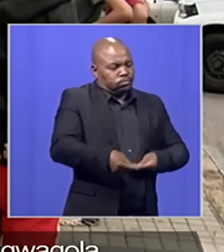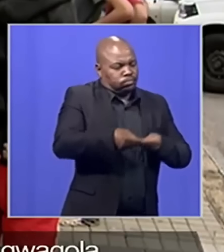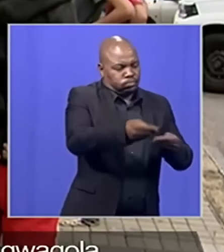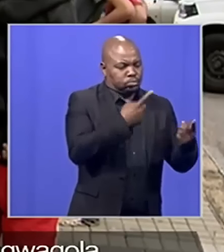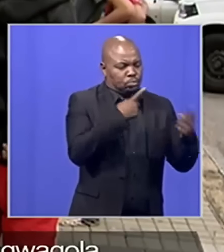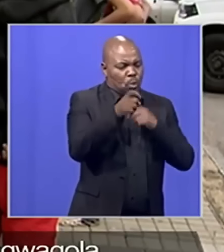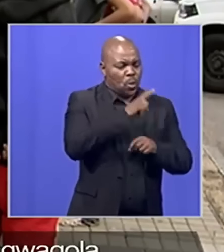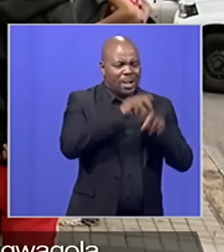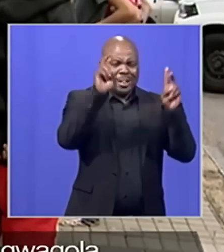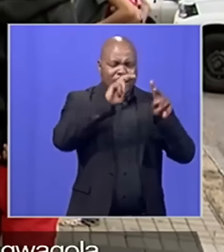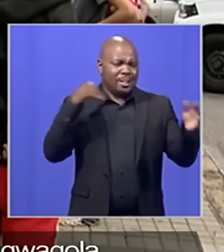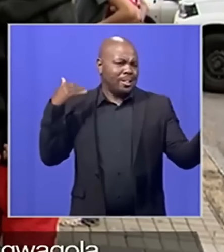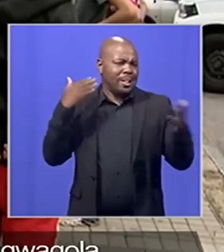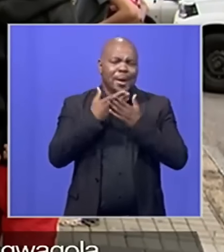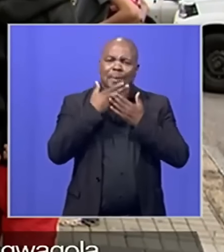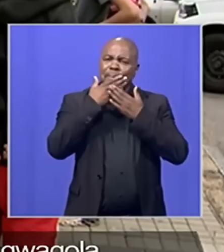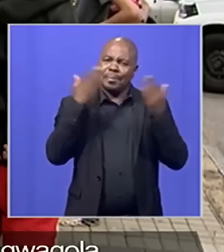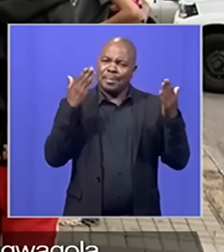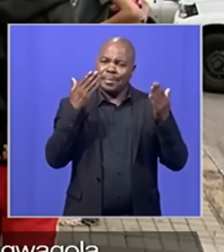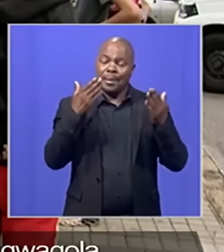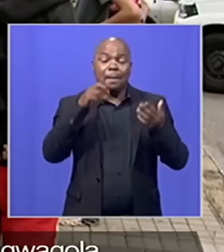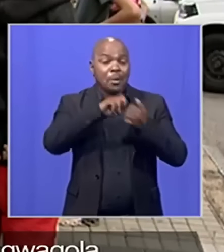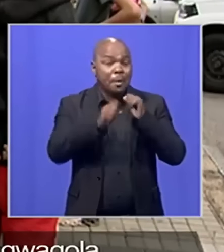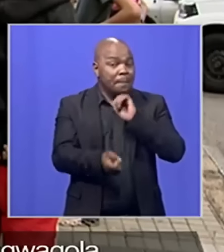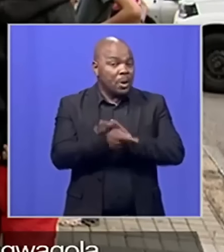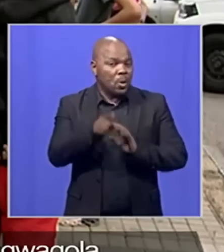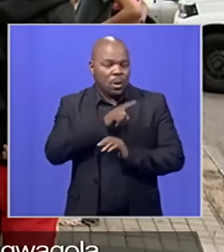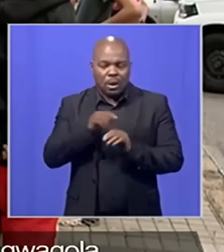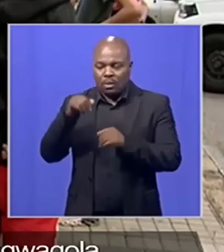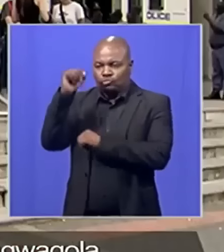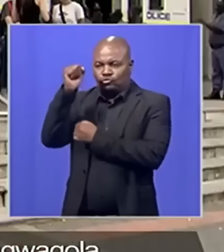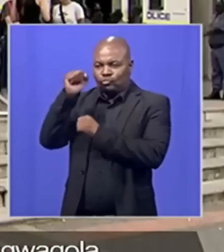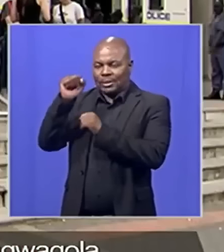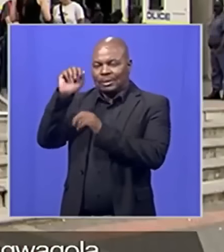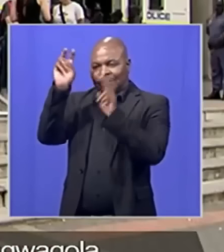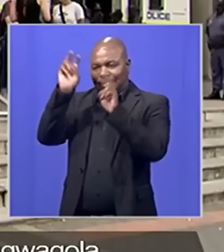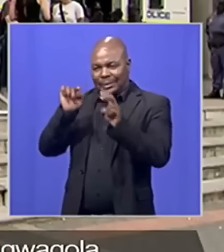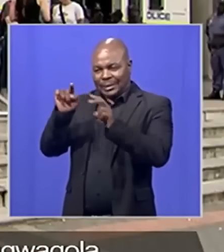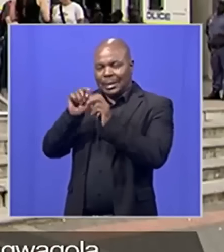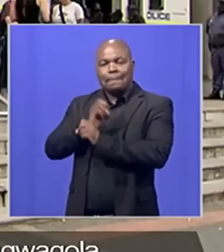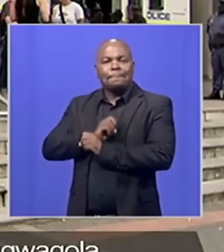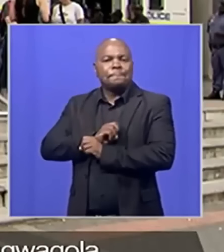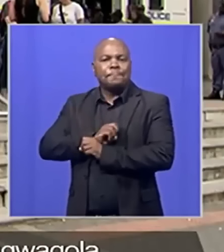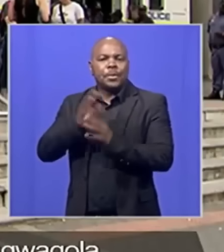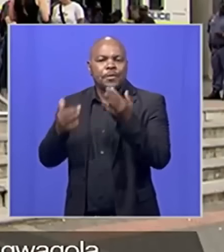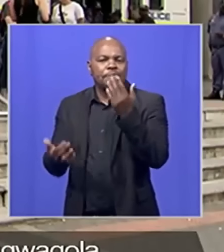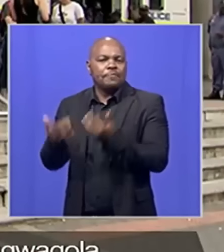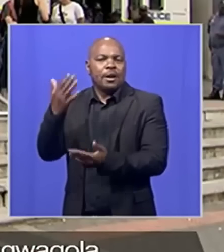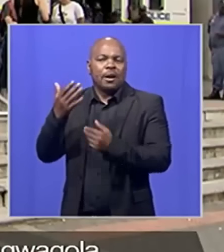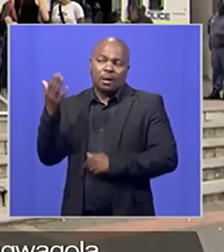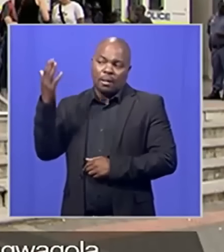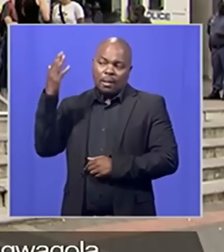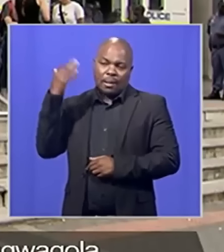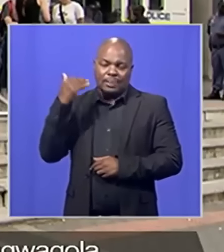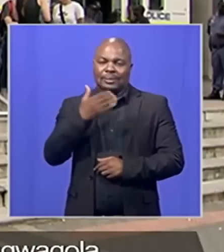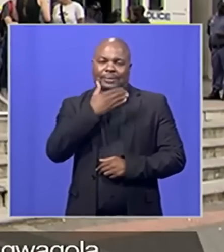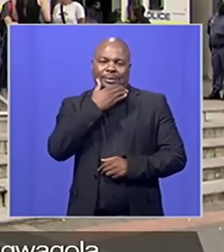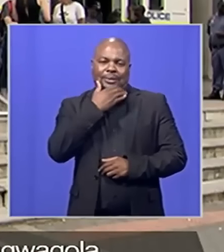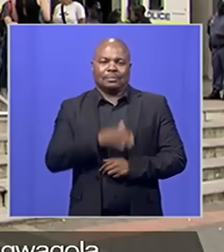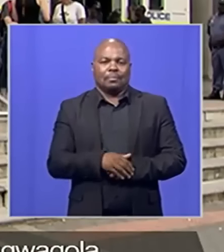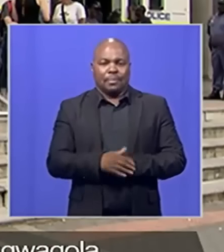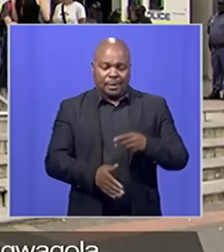nako e telele e le go seo se bakilwego ke go phulega ga molo station se senyane sa go fetla mohlagase ka Kudu Sport ka Disemere se se latelwa